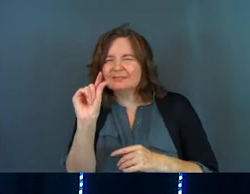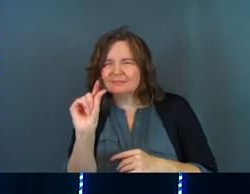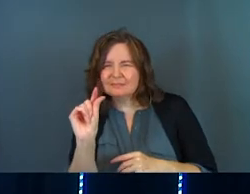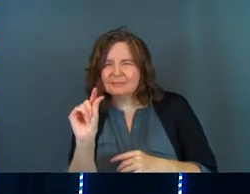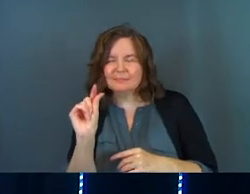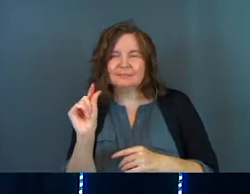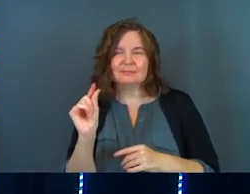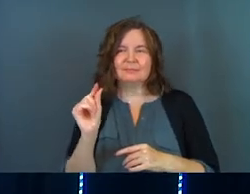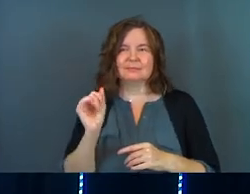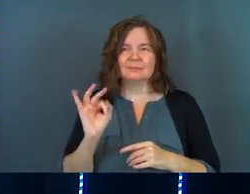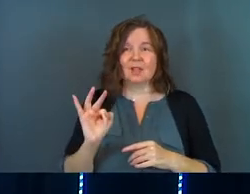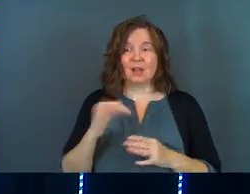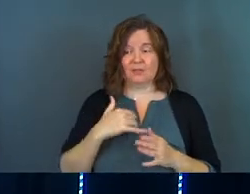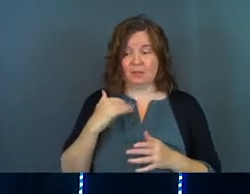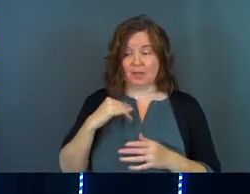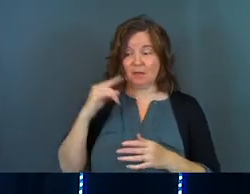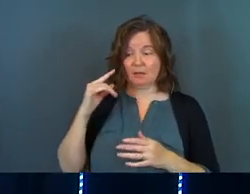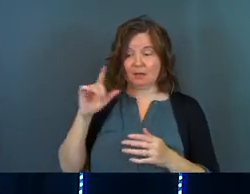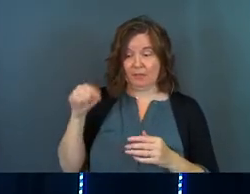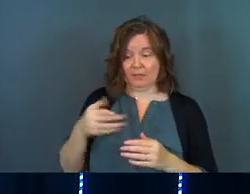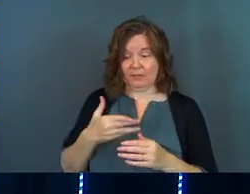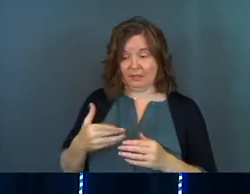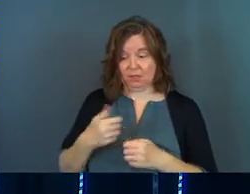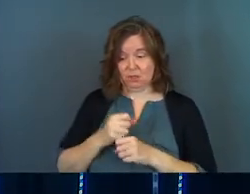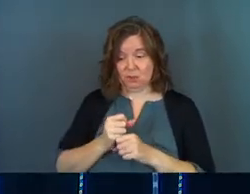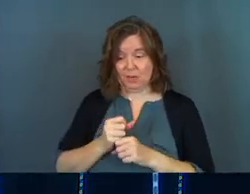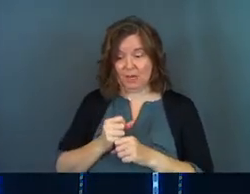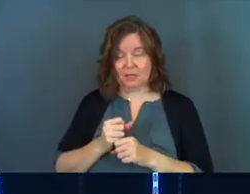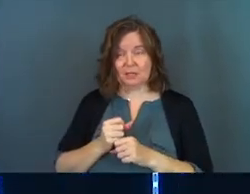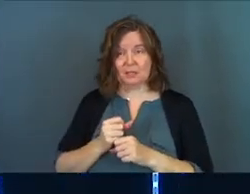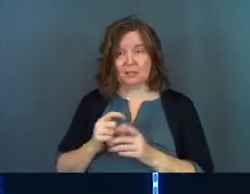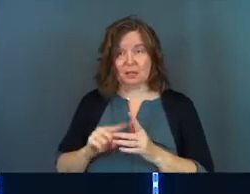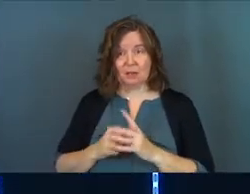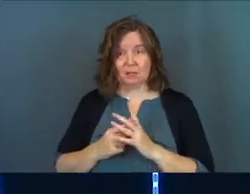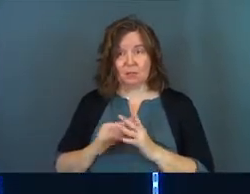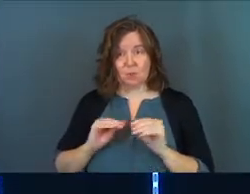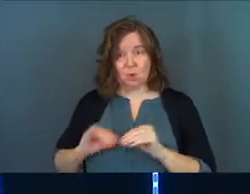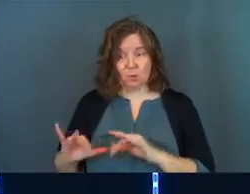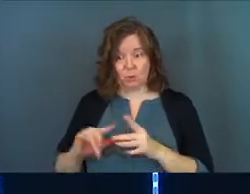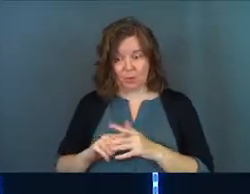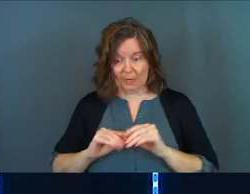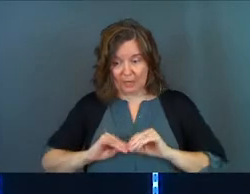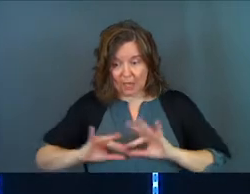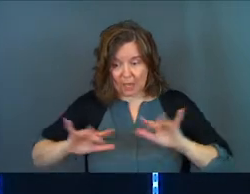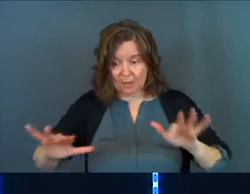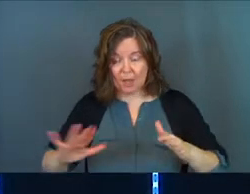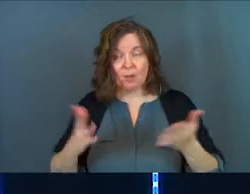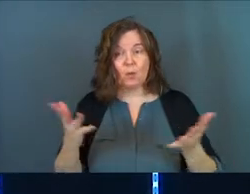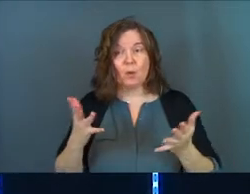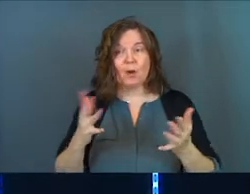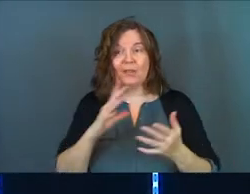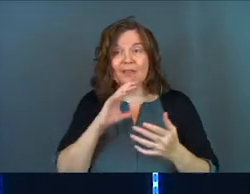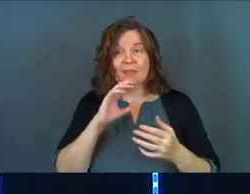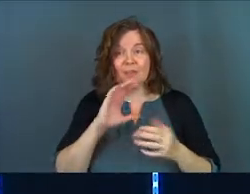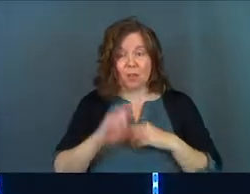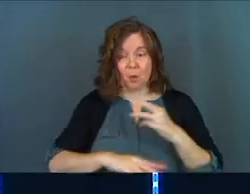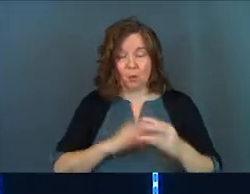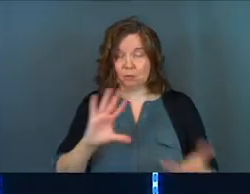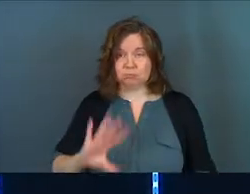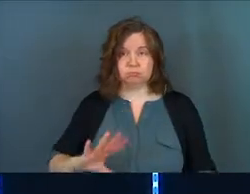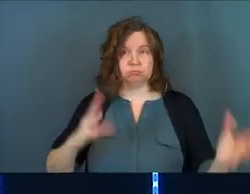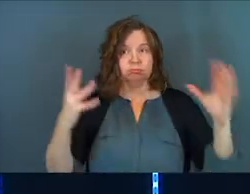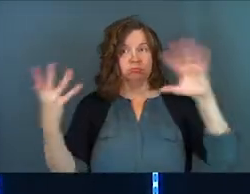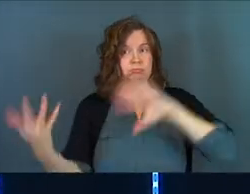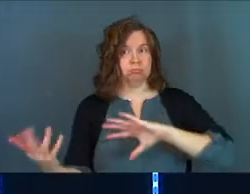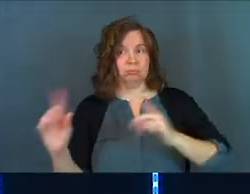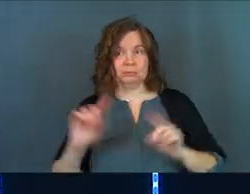a hint of the fact that this thing created a grassroots movement when it came out that turned the ancient world upside